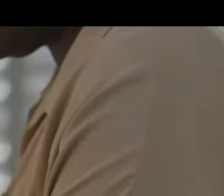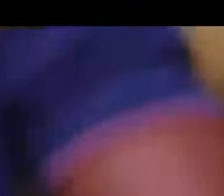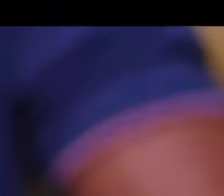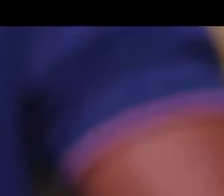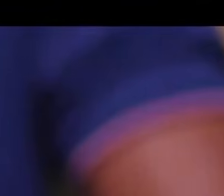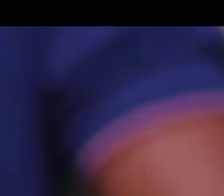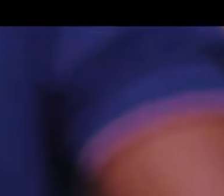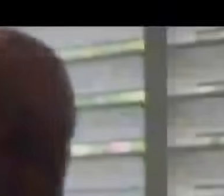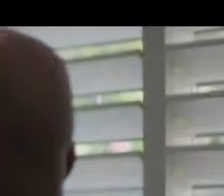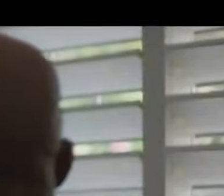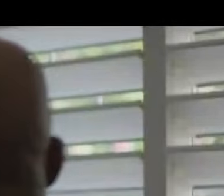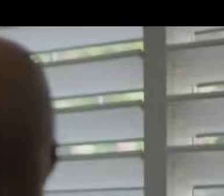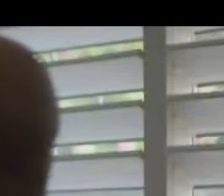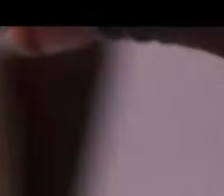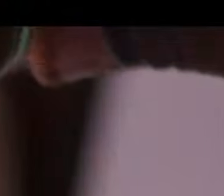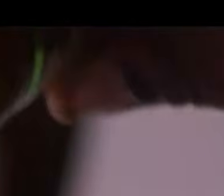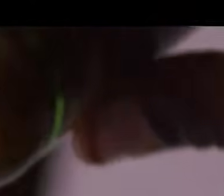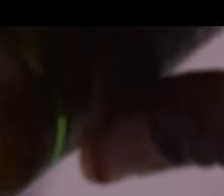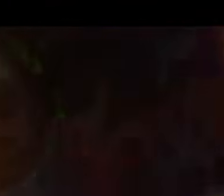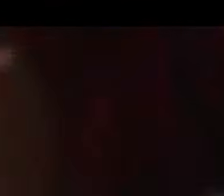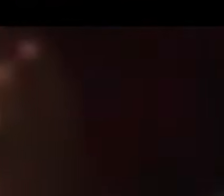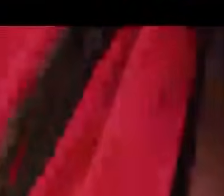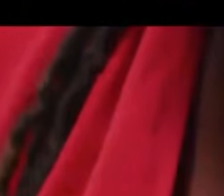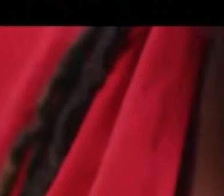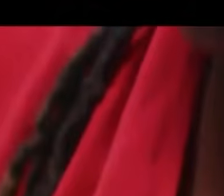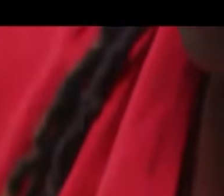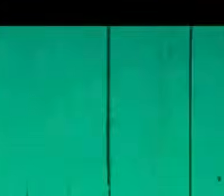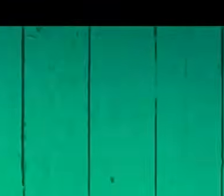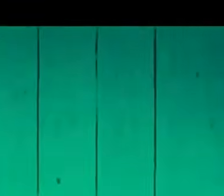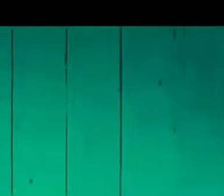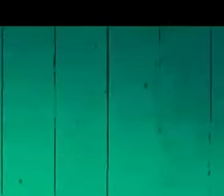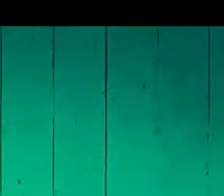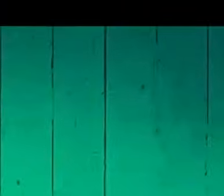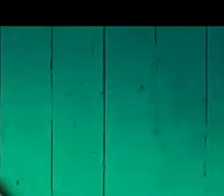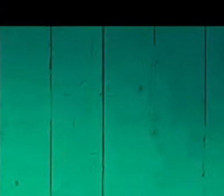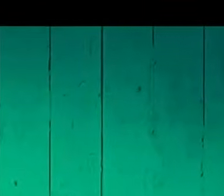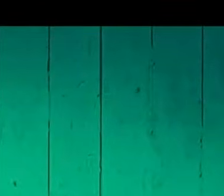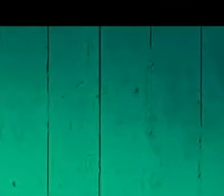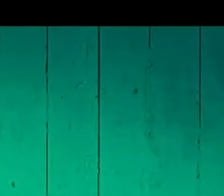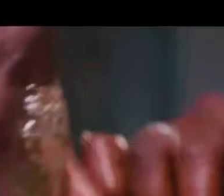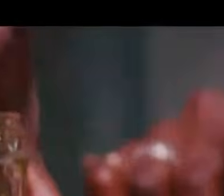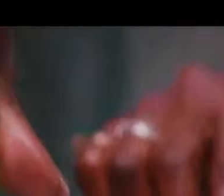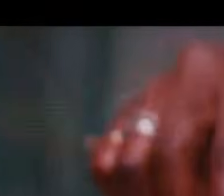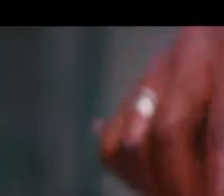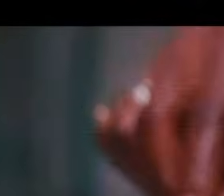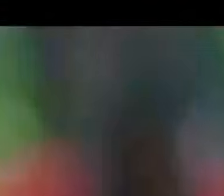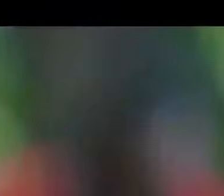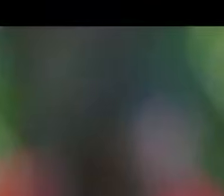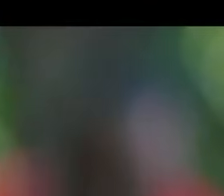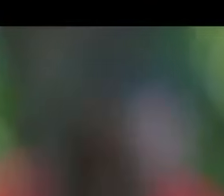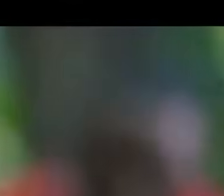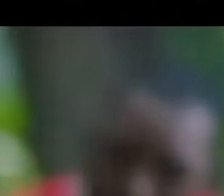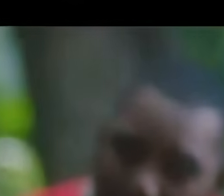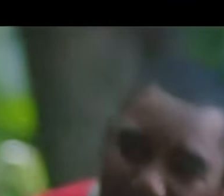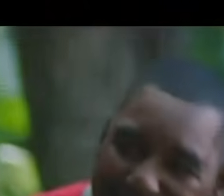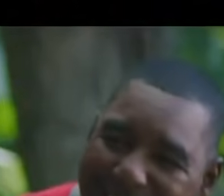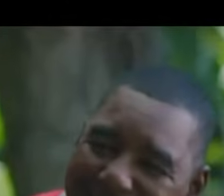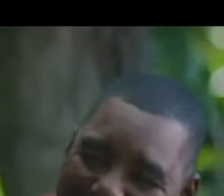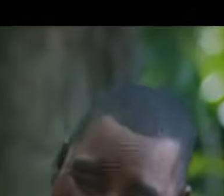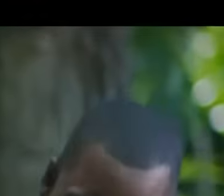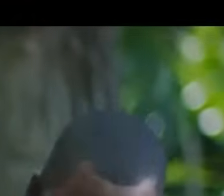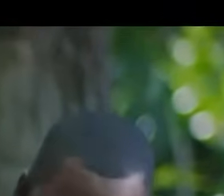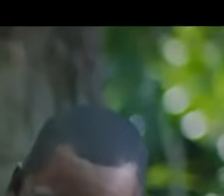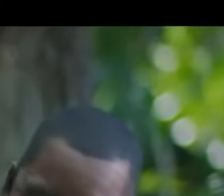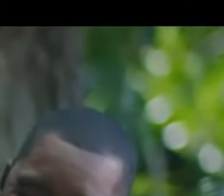no parallel. Talk about quality, you know we excel. Spell it out, K-E-N-D-E-L. Give me